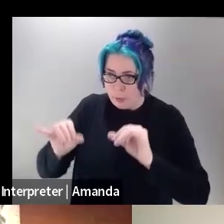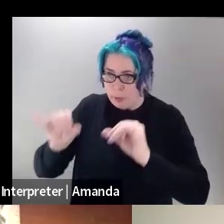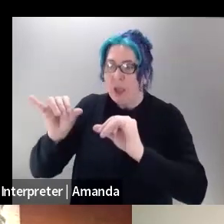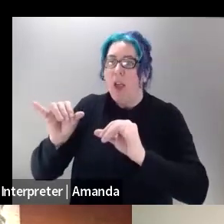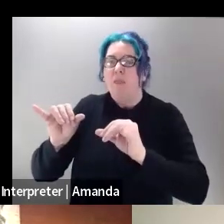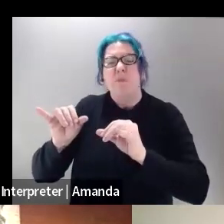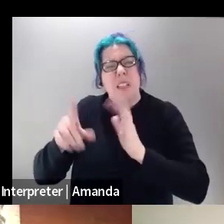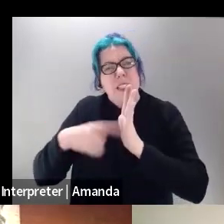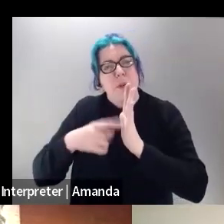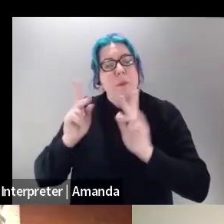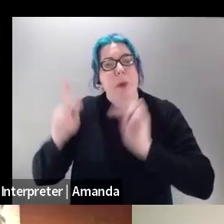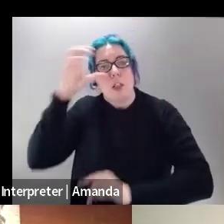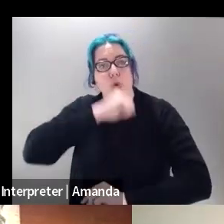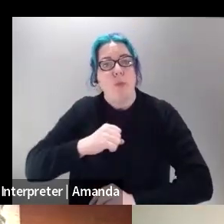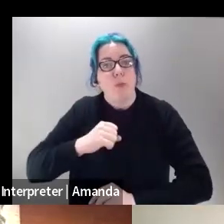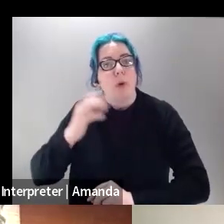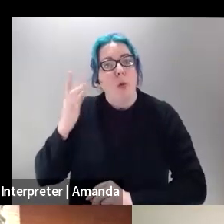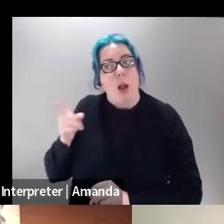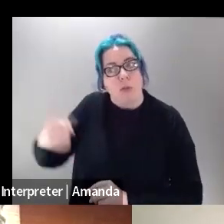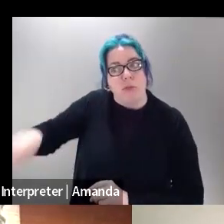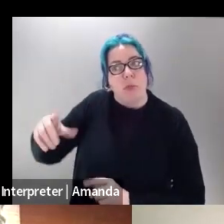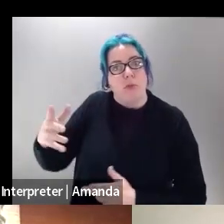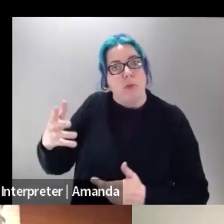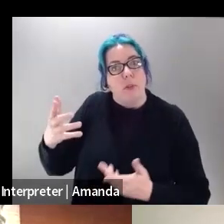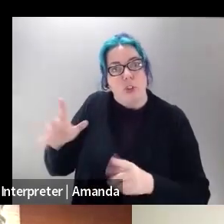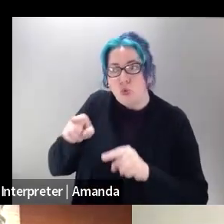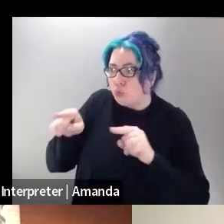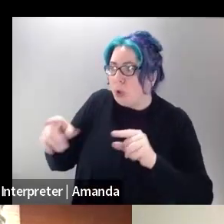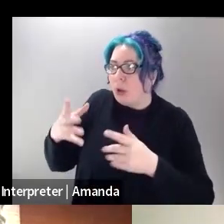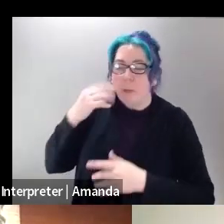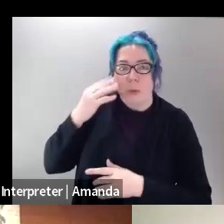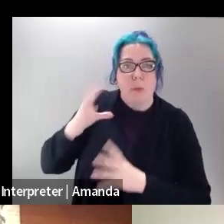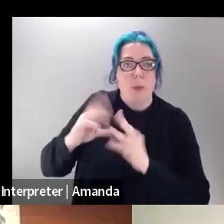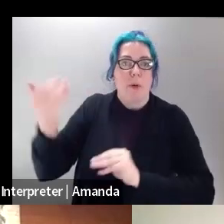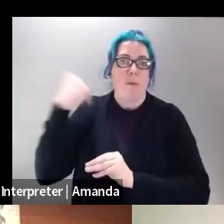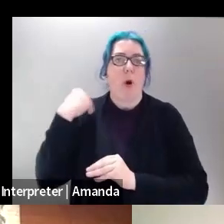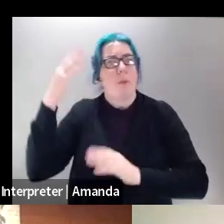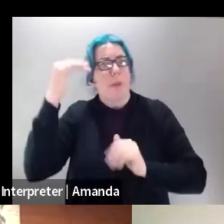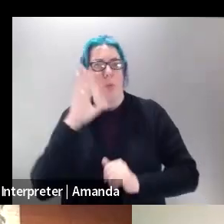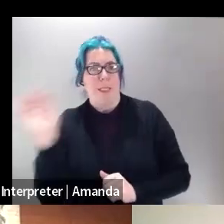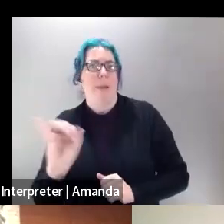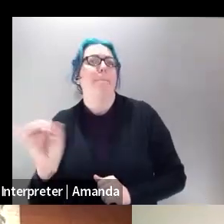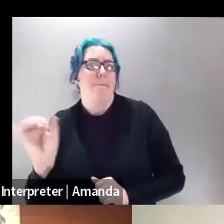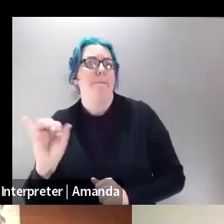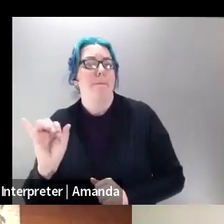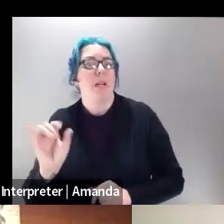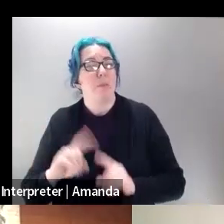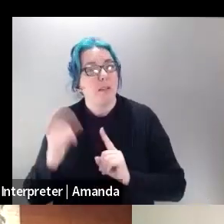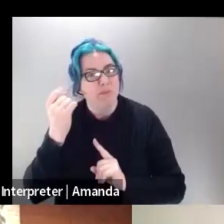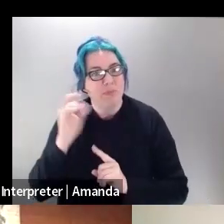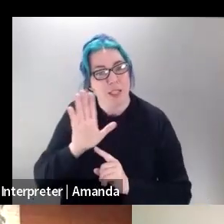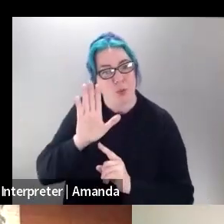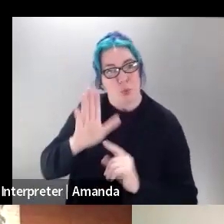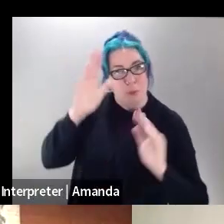out. And maybe sometimes we say our surface level expectations and goals out loud to each